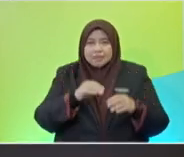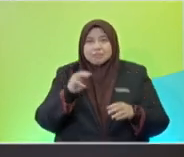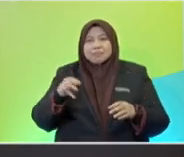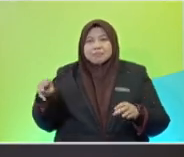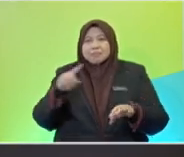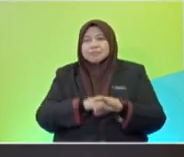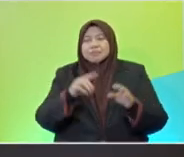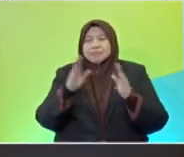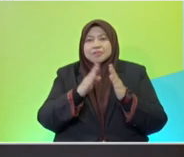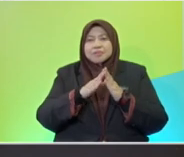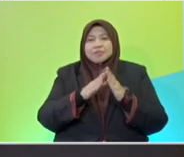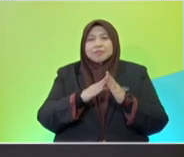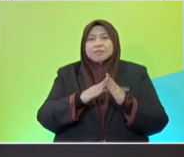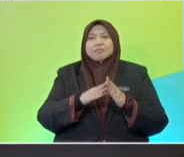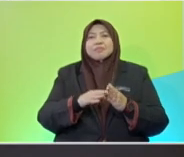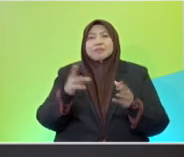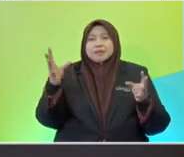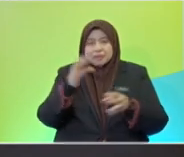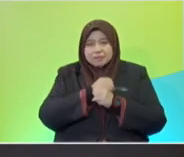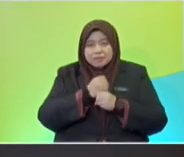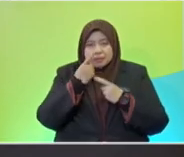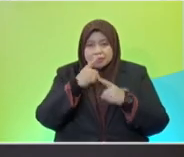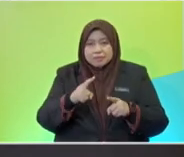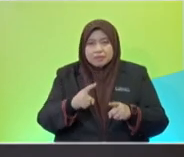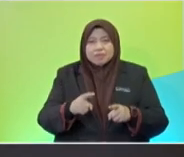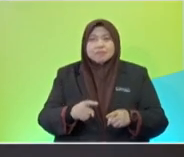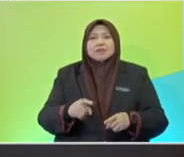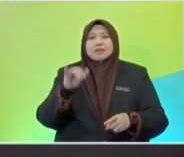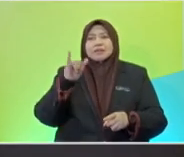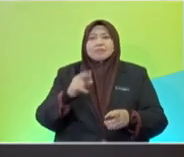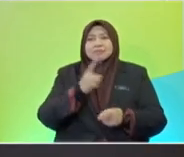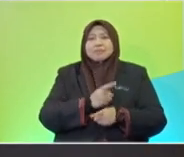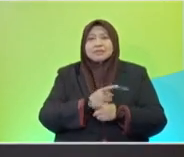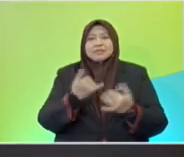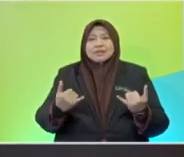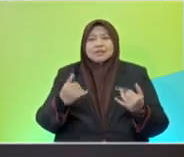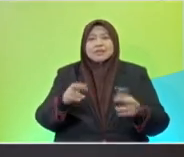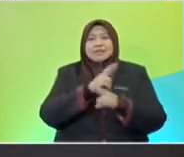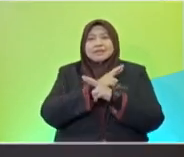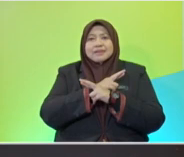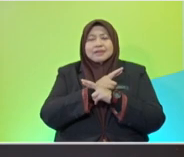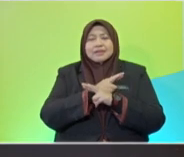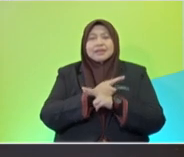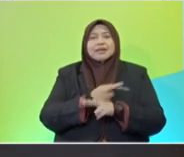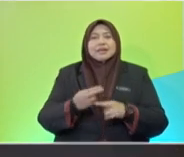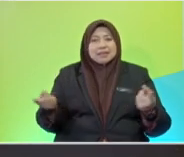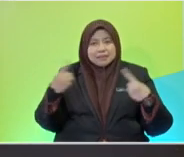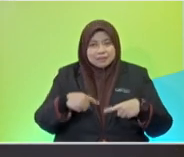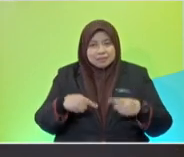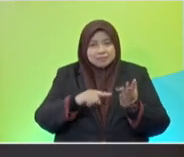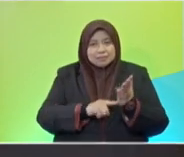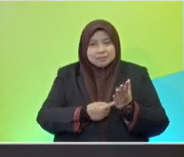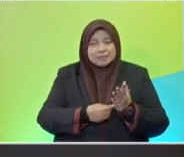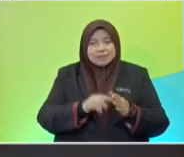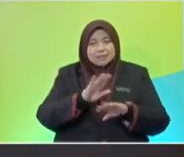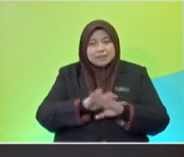as I did, because that is obviously the correct answer. And right now, what we're going to do is we're going to take a short break. Back to you after this on EduwebTV KPM. Don't